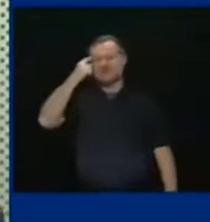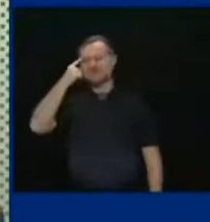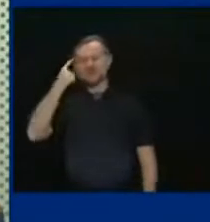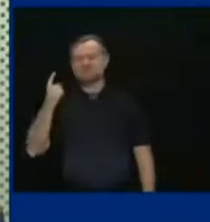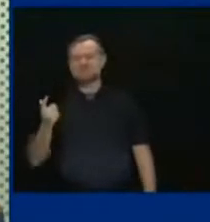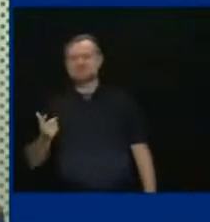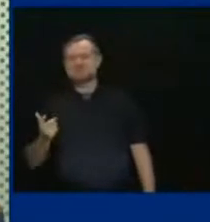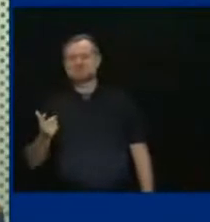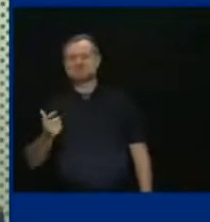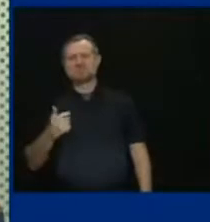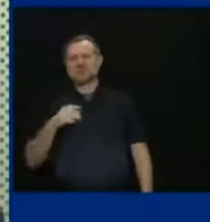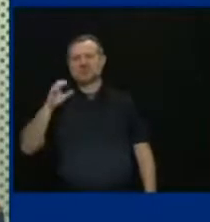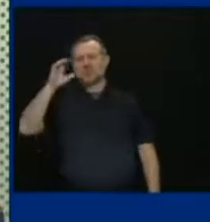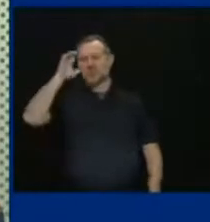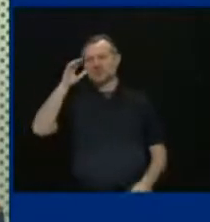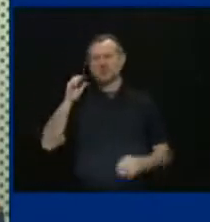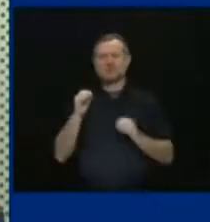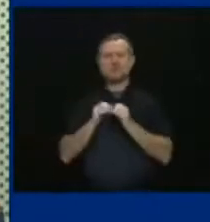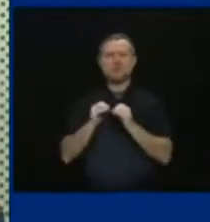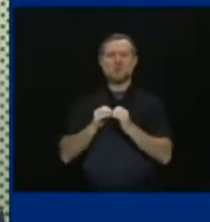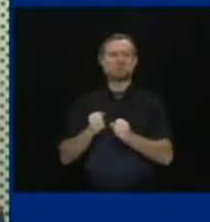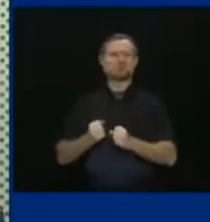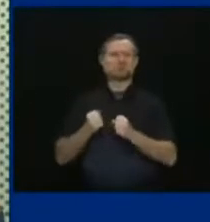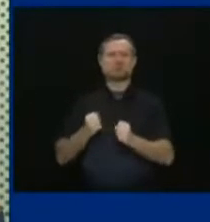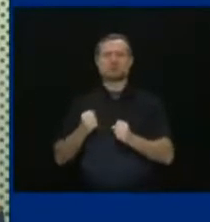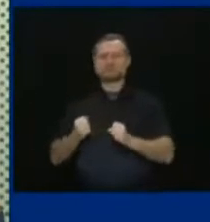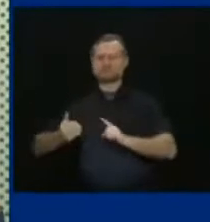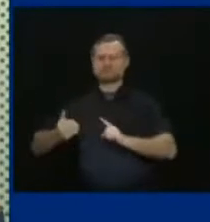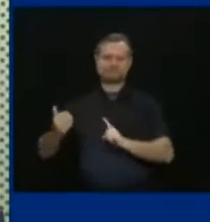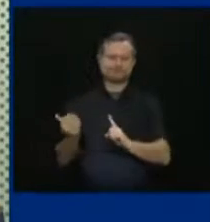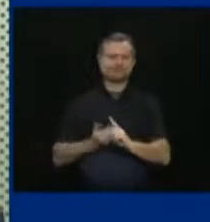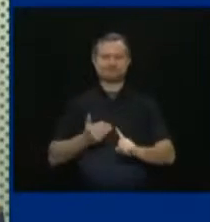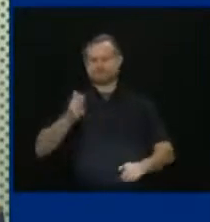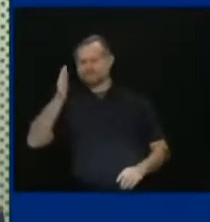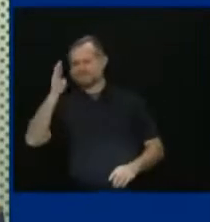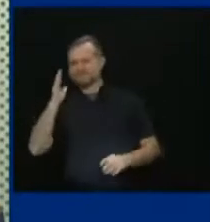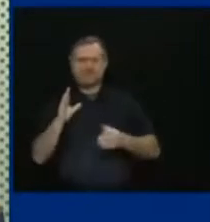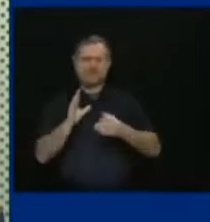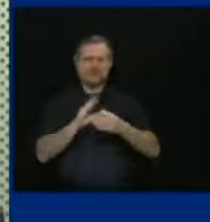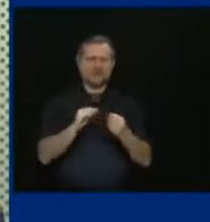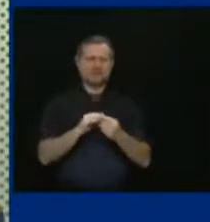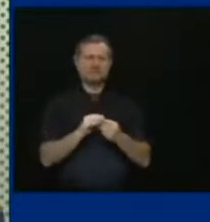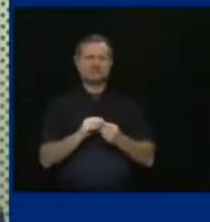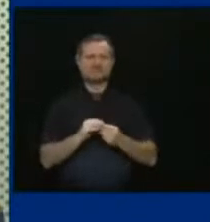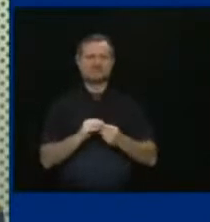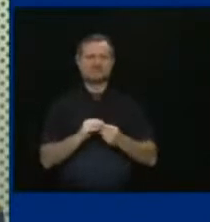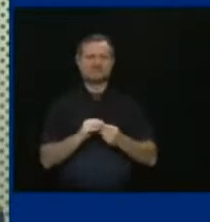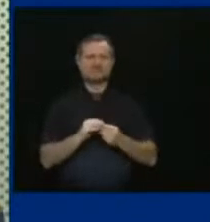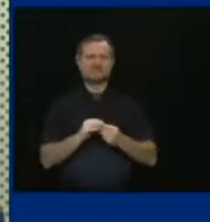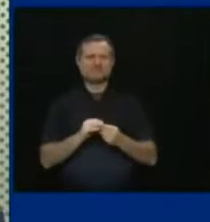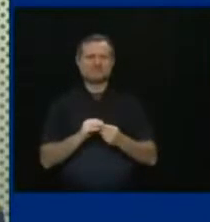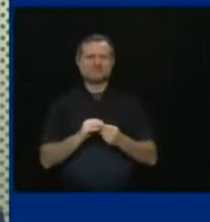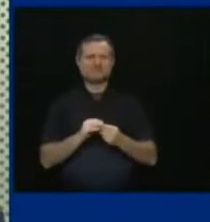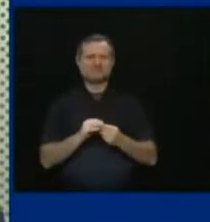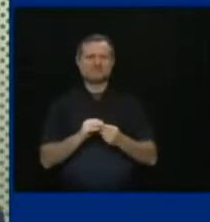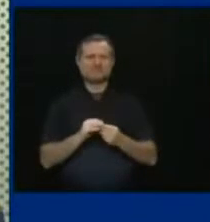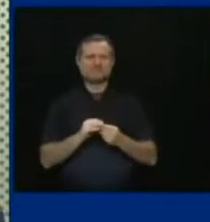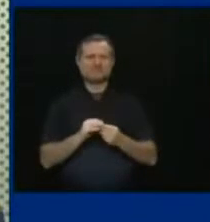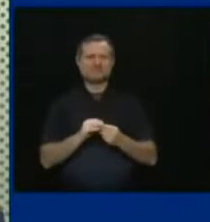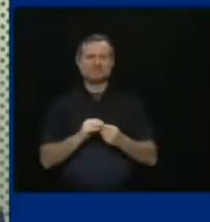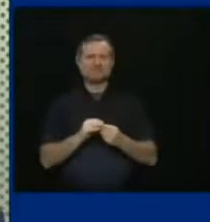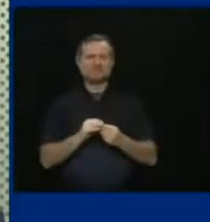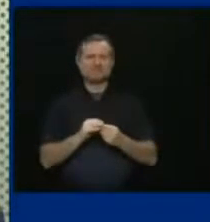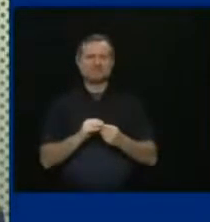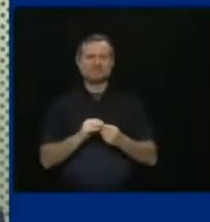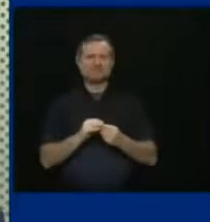more compelling remarks than what you delivered this morning. That